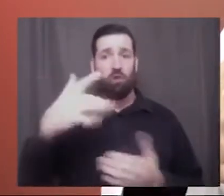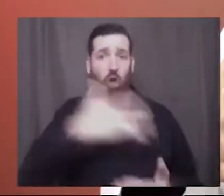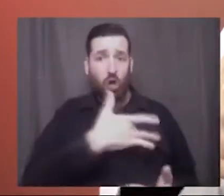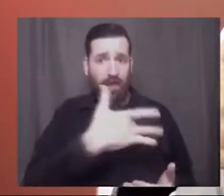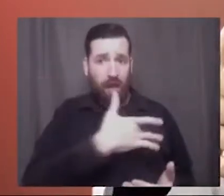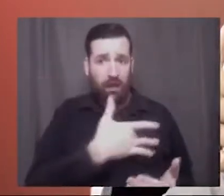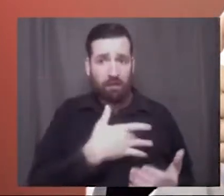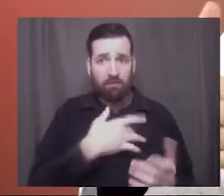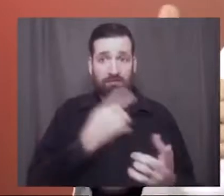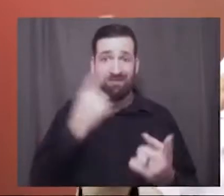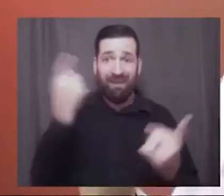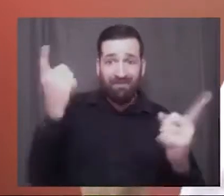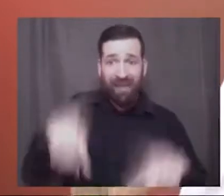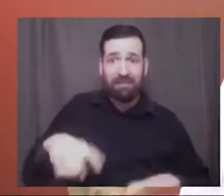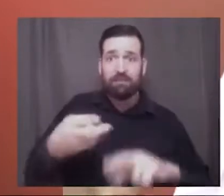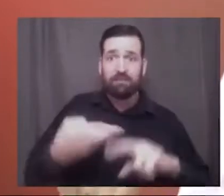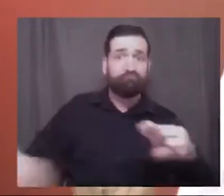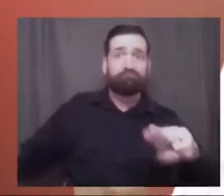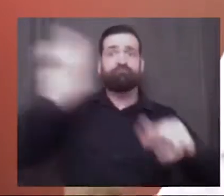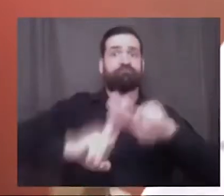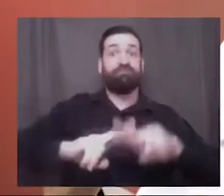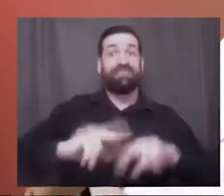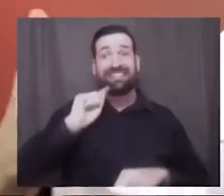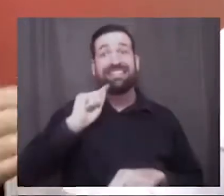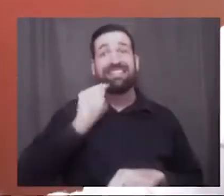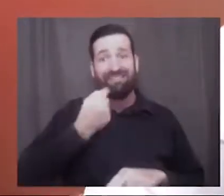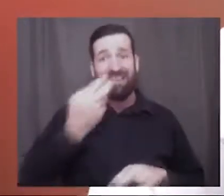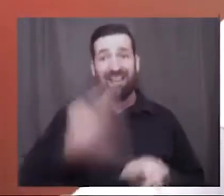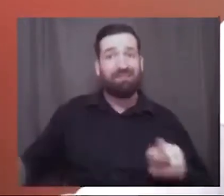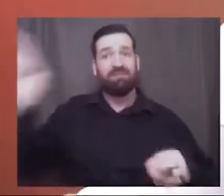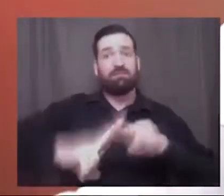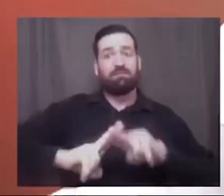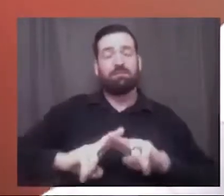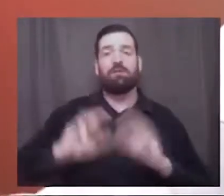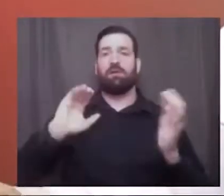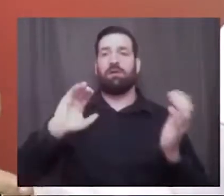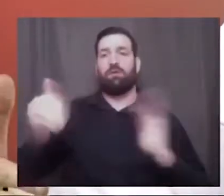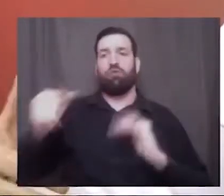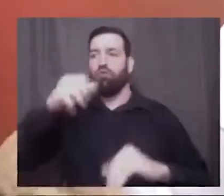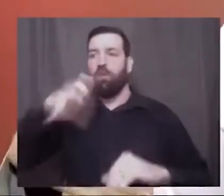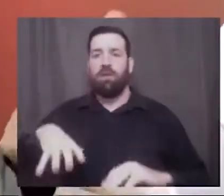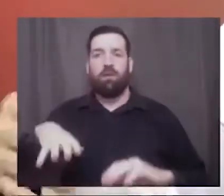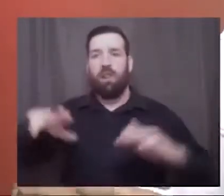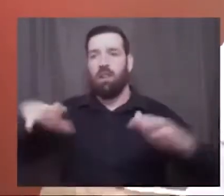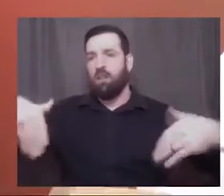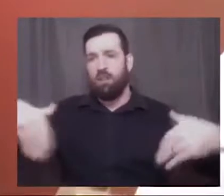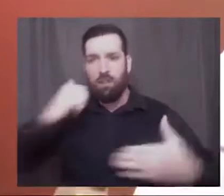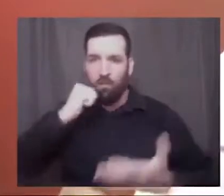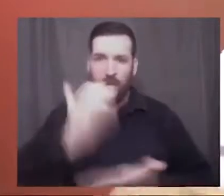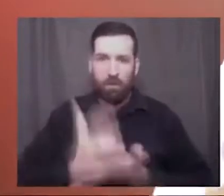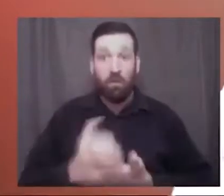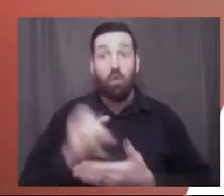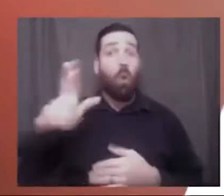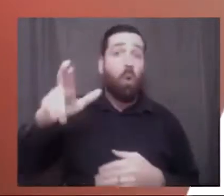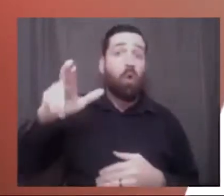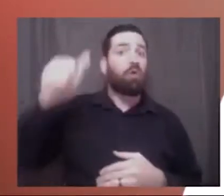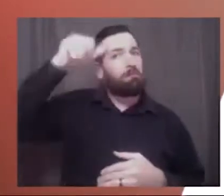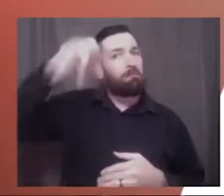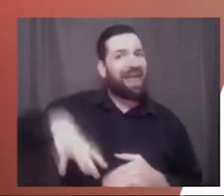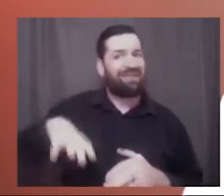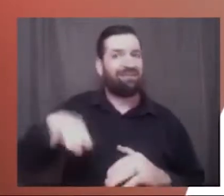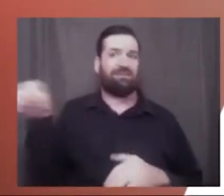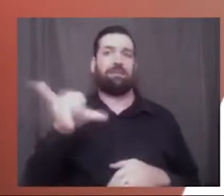or increase dramatically more than, say, women who have not gone through menopause or men of the similar ages. And so